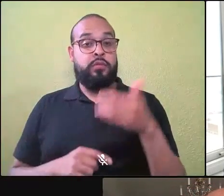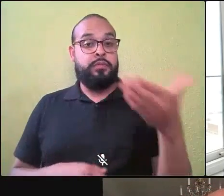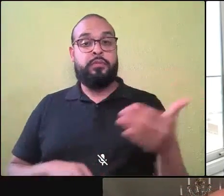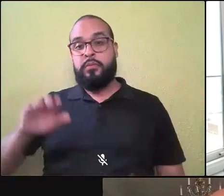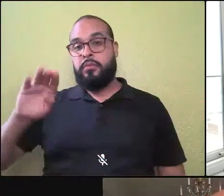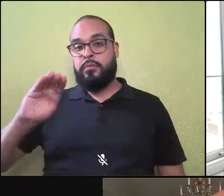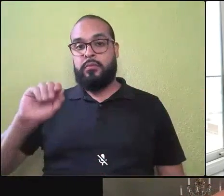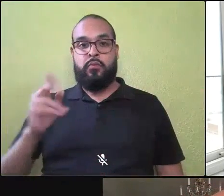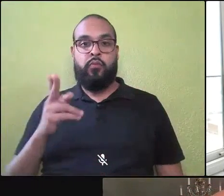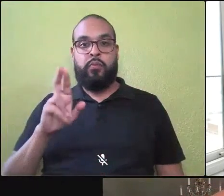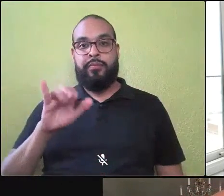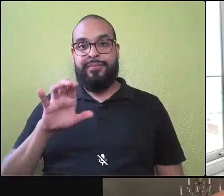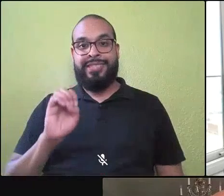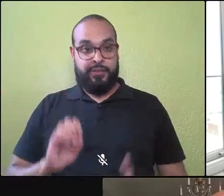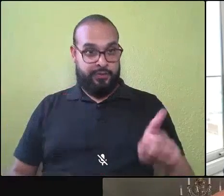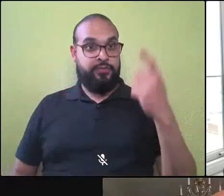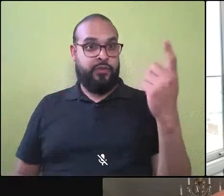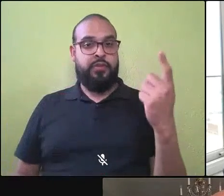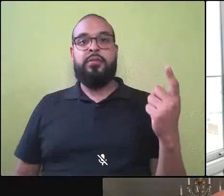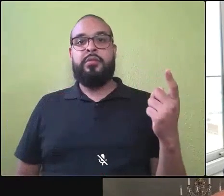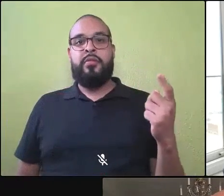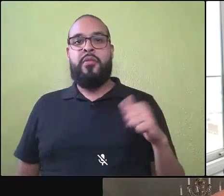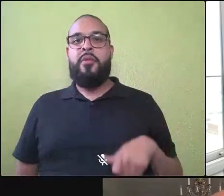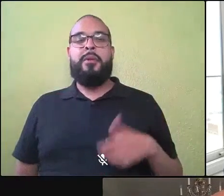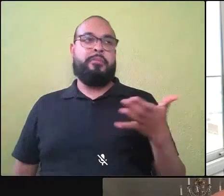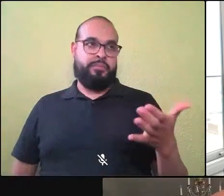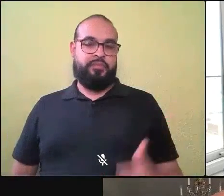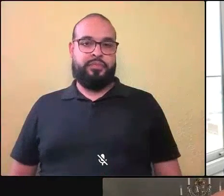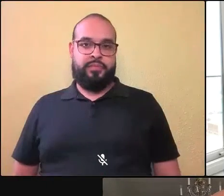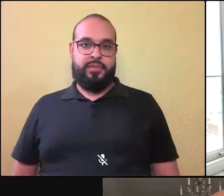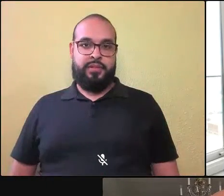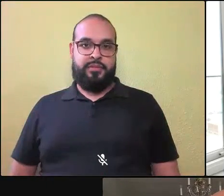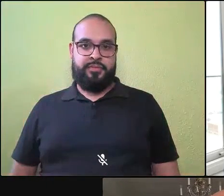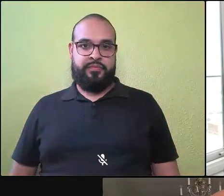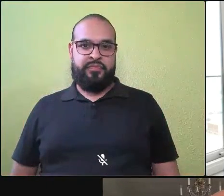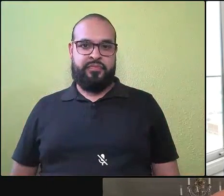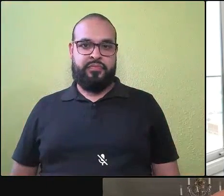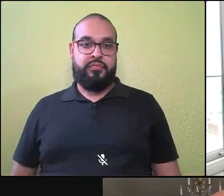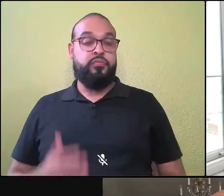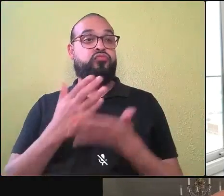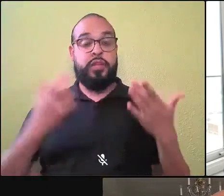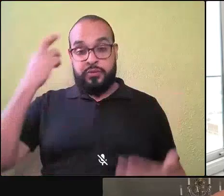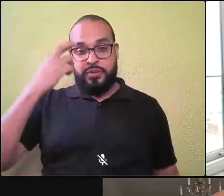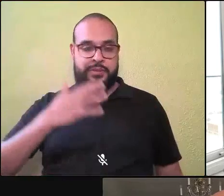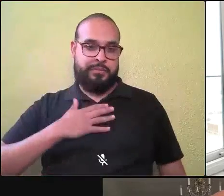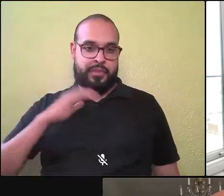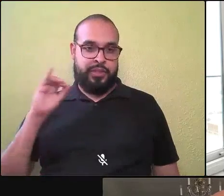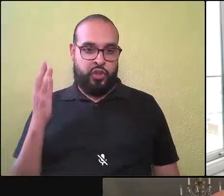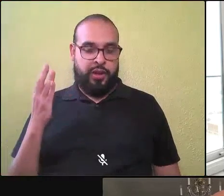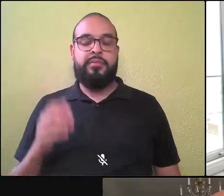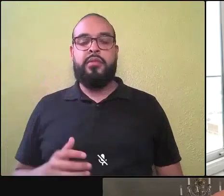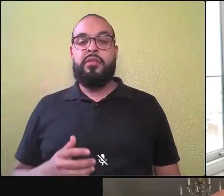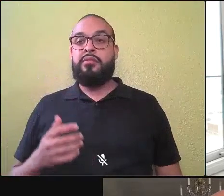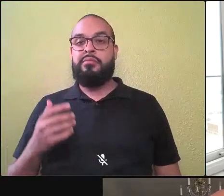I mean, so part of this is my job. I spend most of my time sort of thinking about how do you support people in